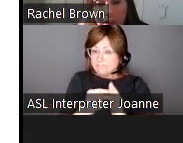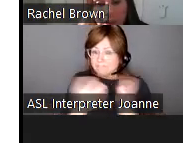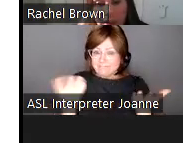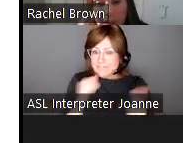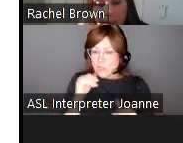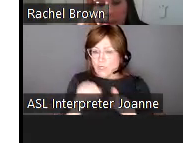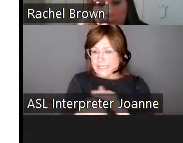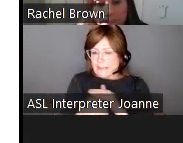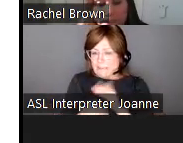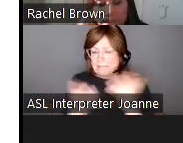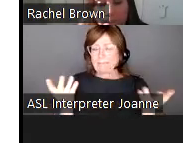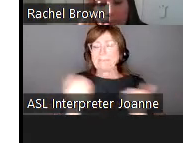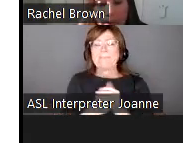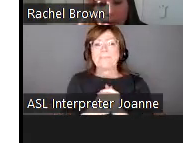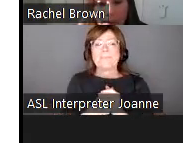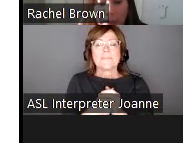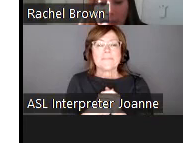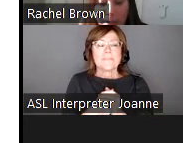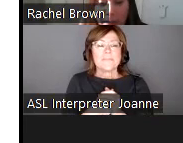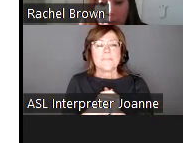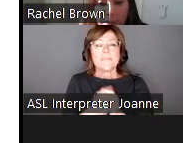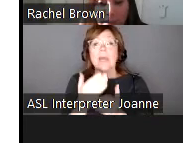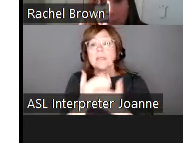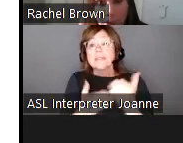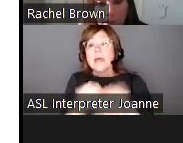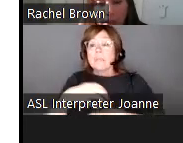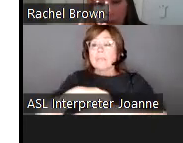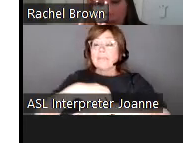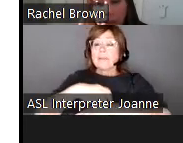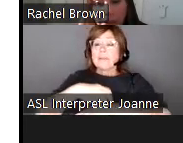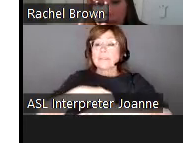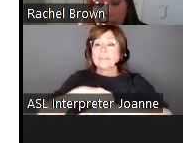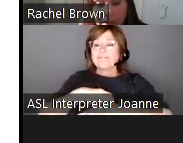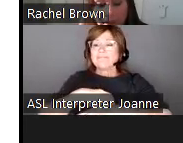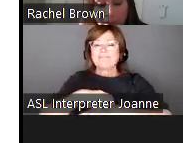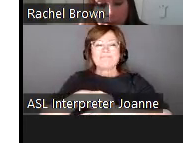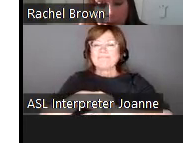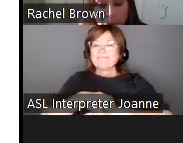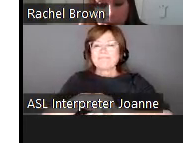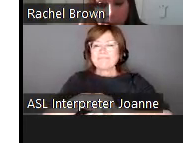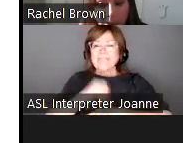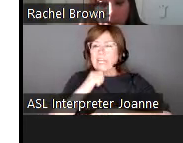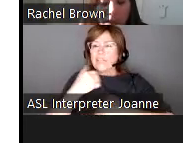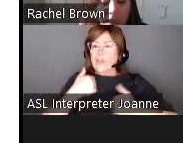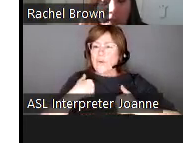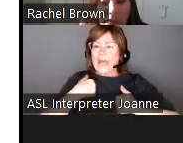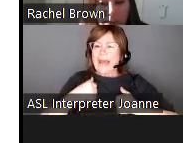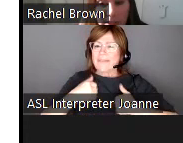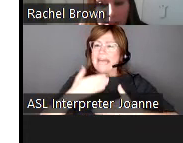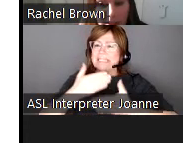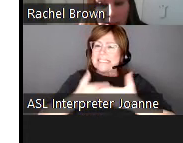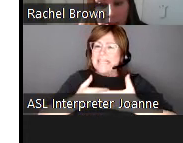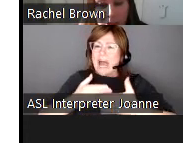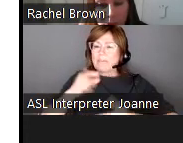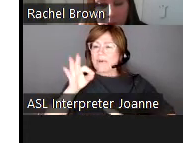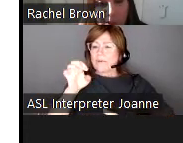there are some platforms that don't have alternative text and other features available to